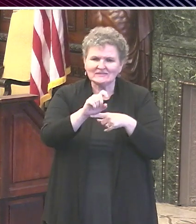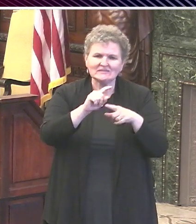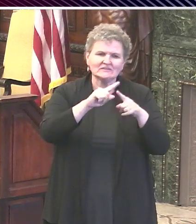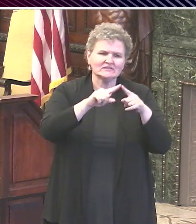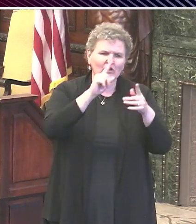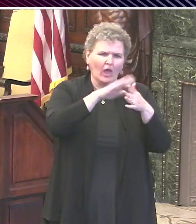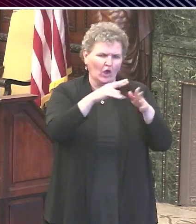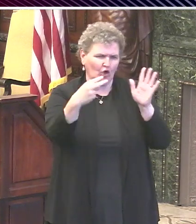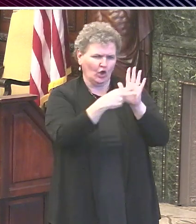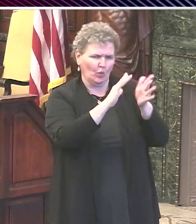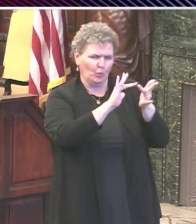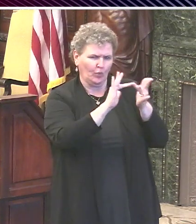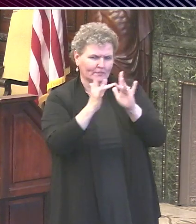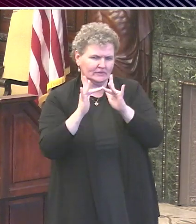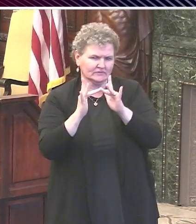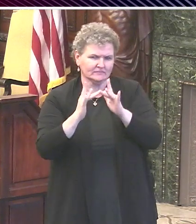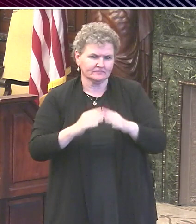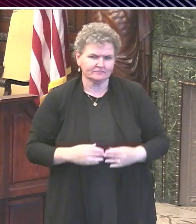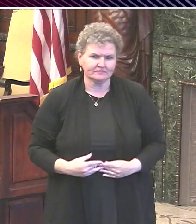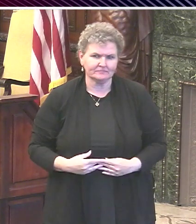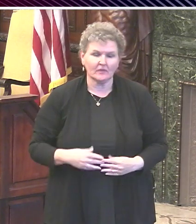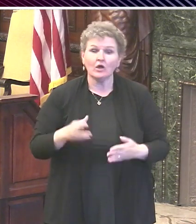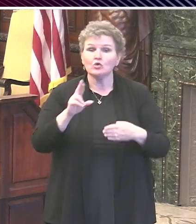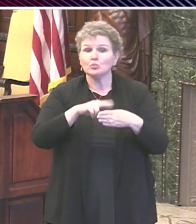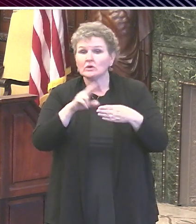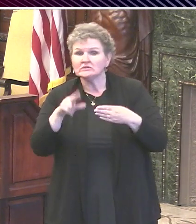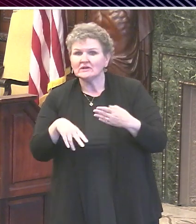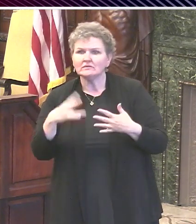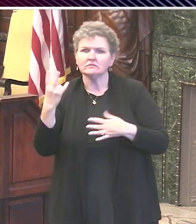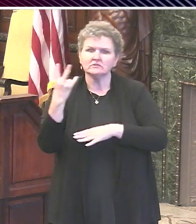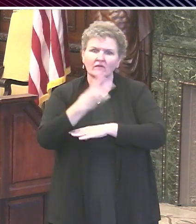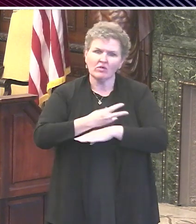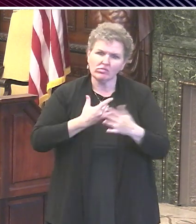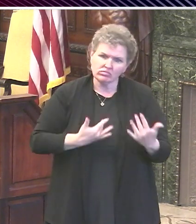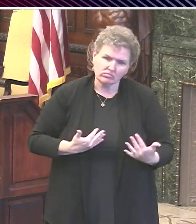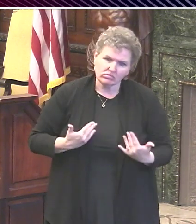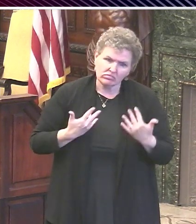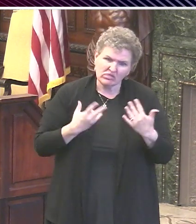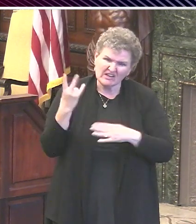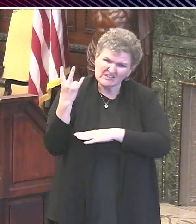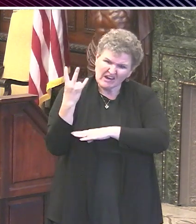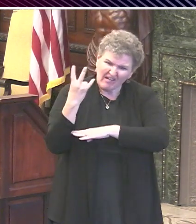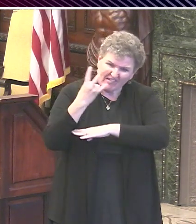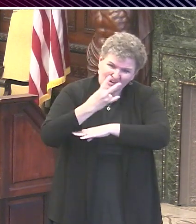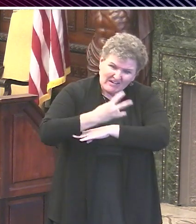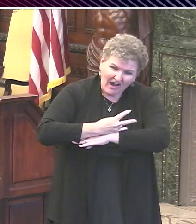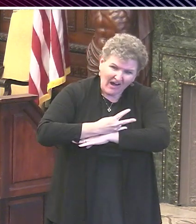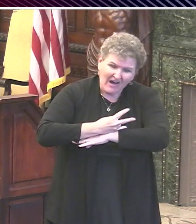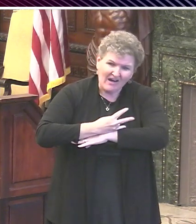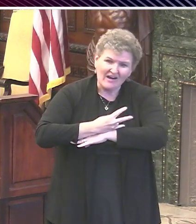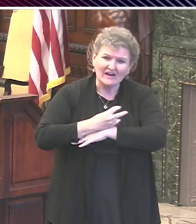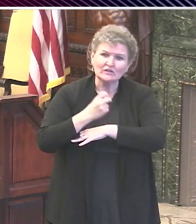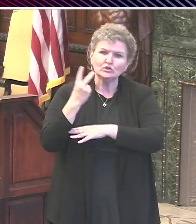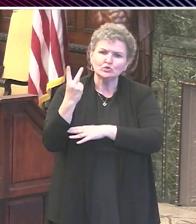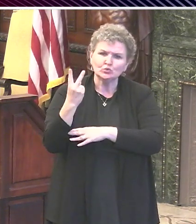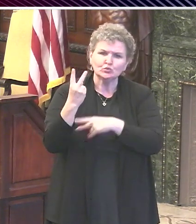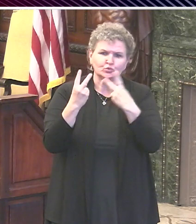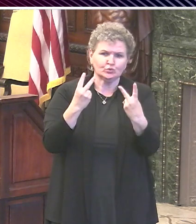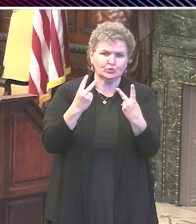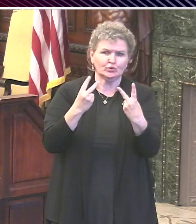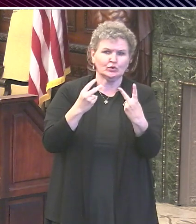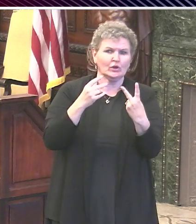delays, 7 days or more, for the reporting out of positive results from 2 large